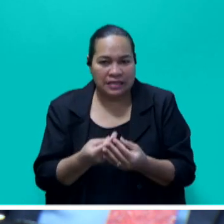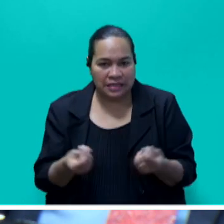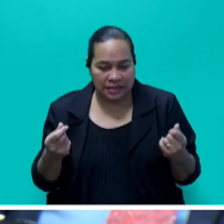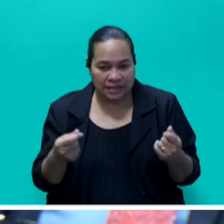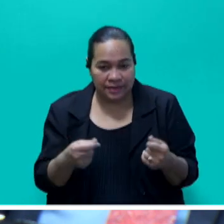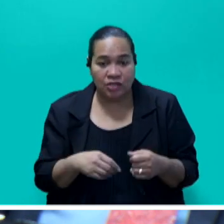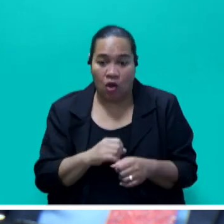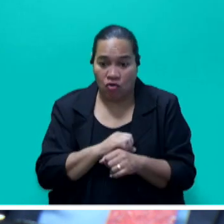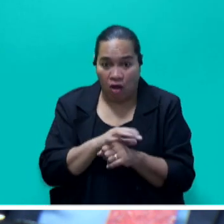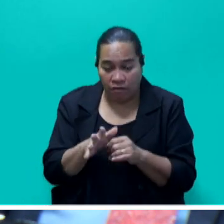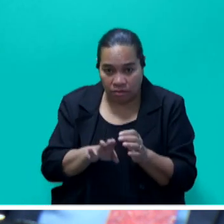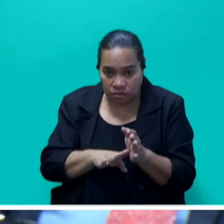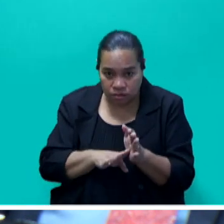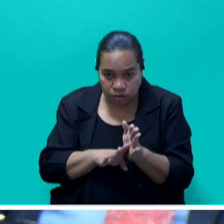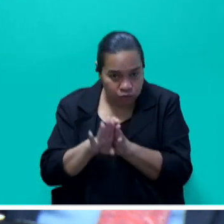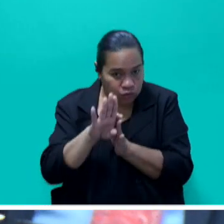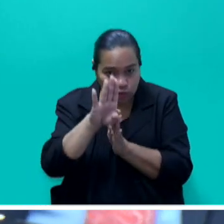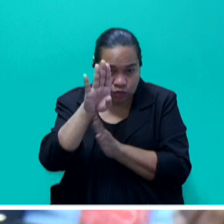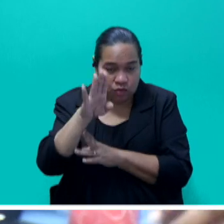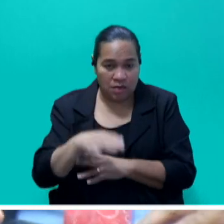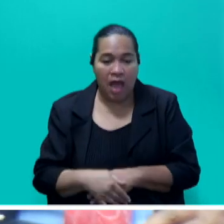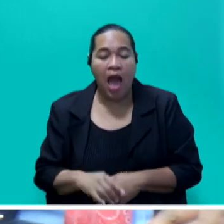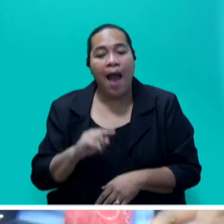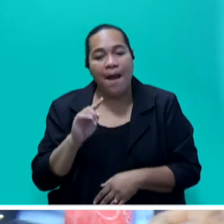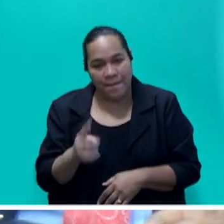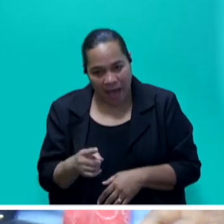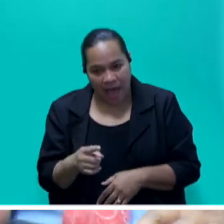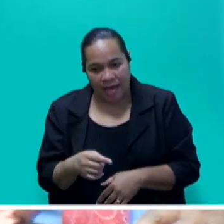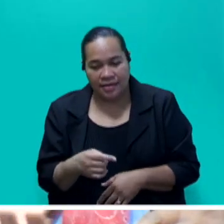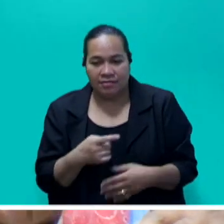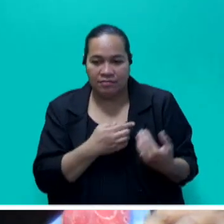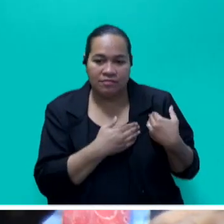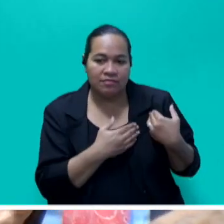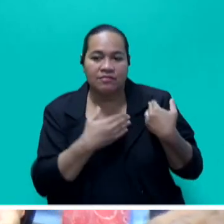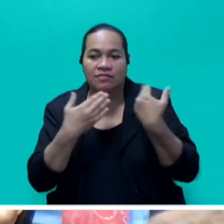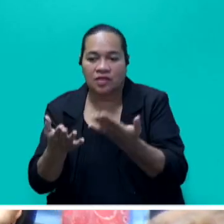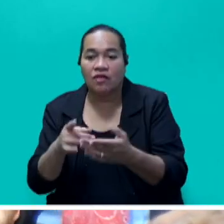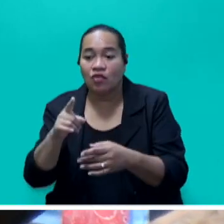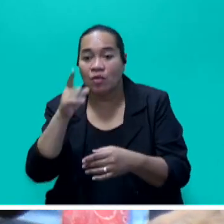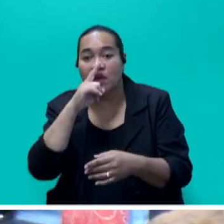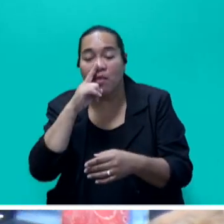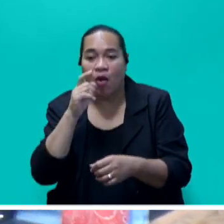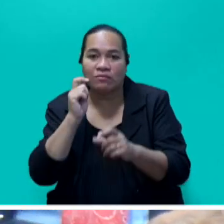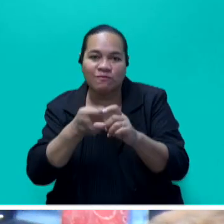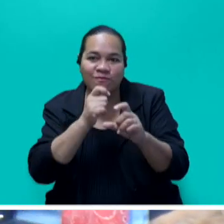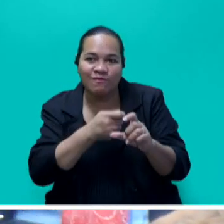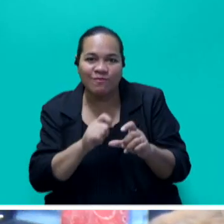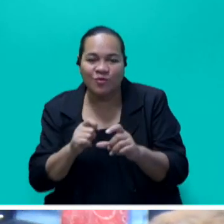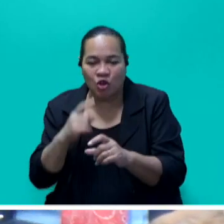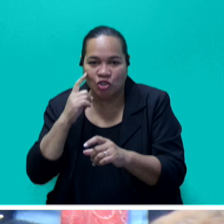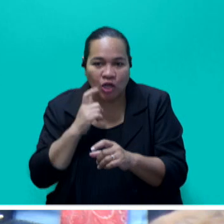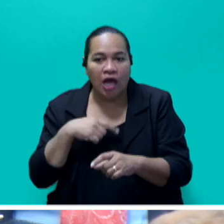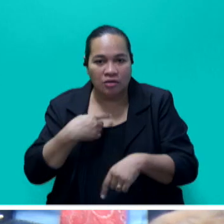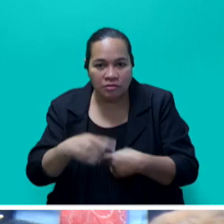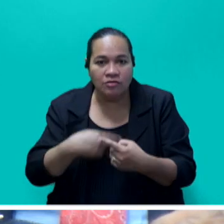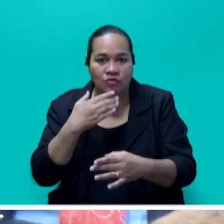the COVID cases spiraled during that time, but I must give it to the contractors who were at the site, and they tried to get on with